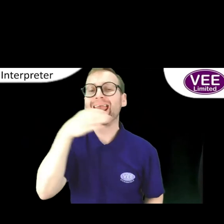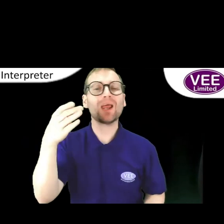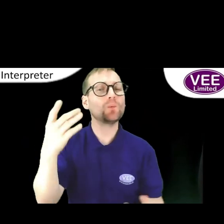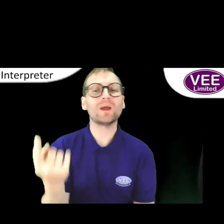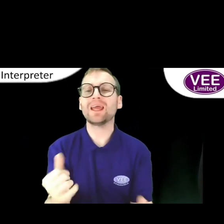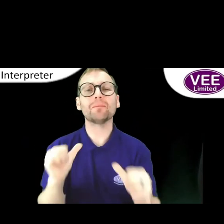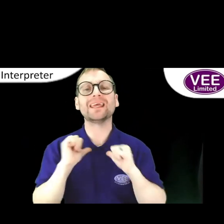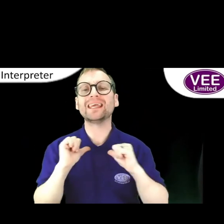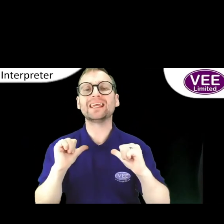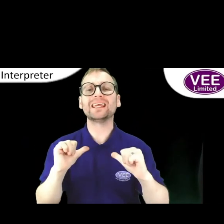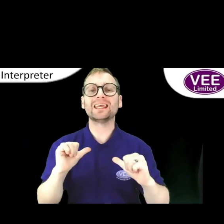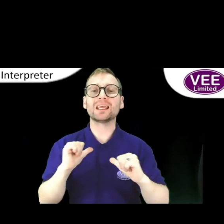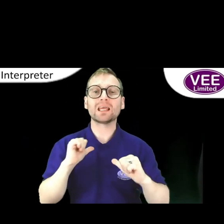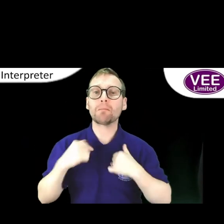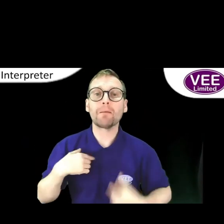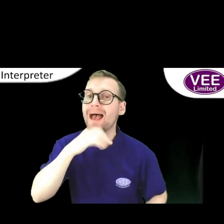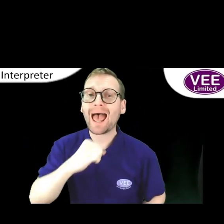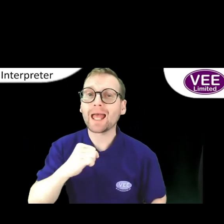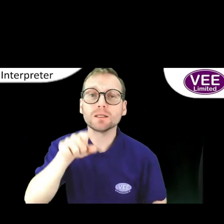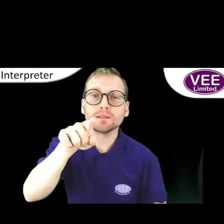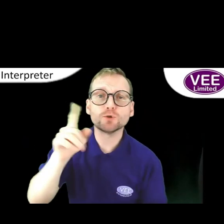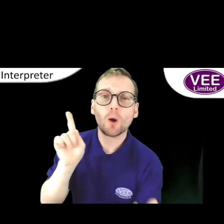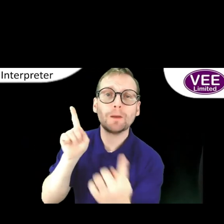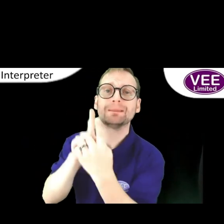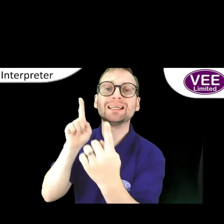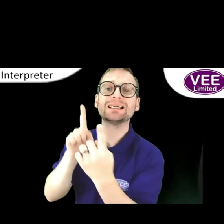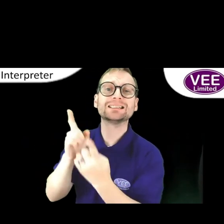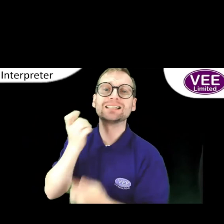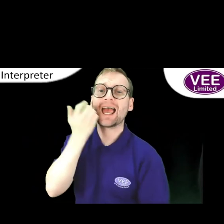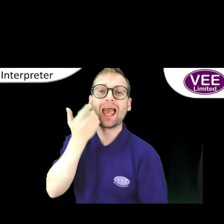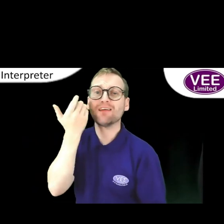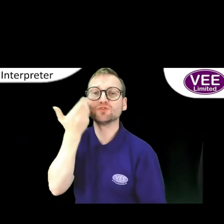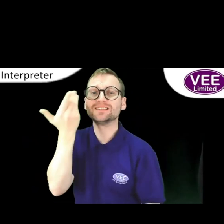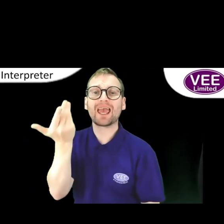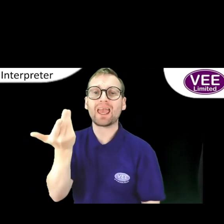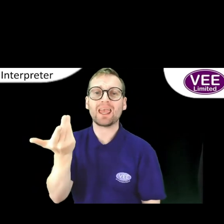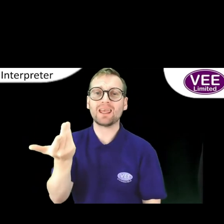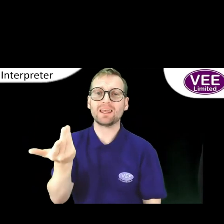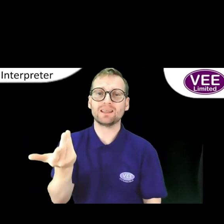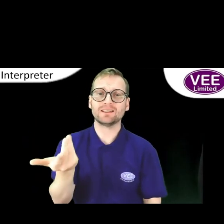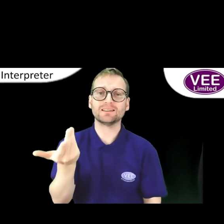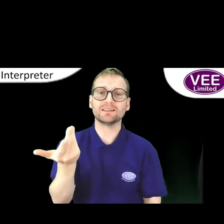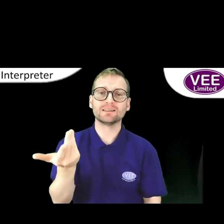drinking with me. I'm a man you don't meet every day.